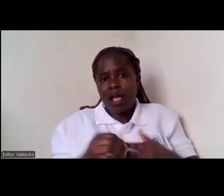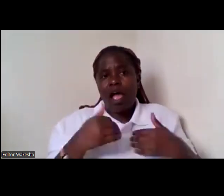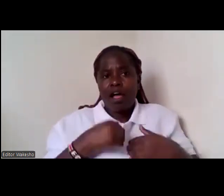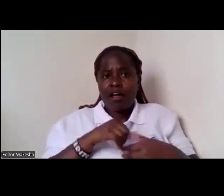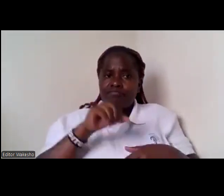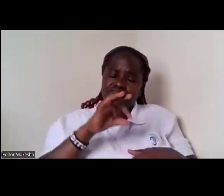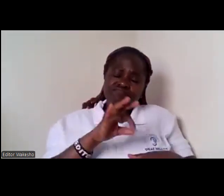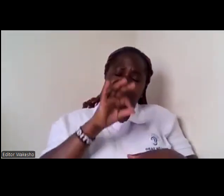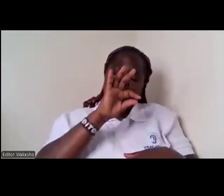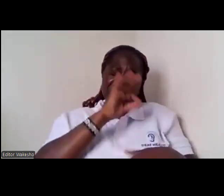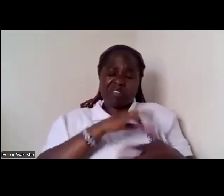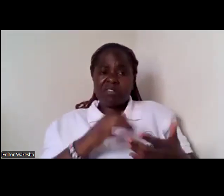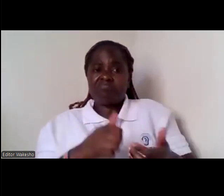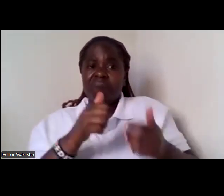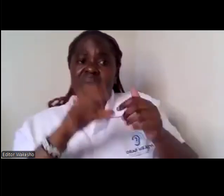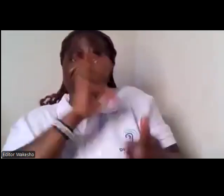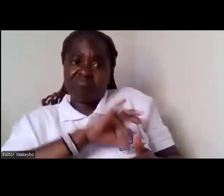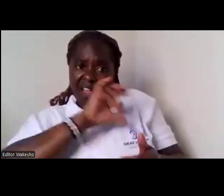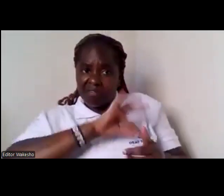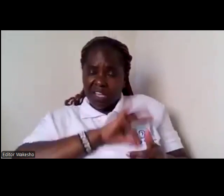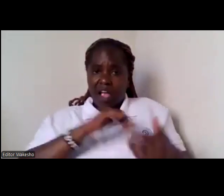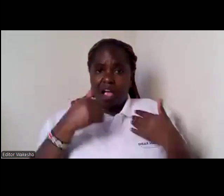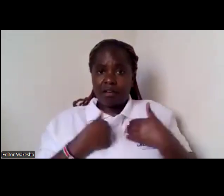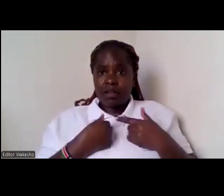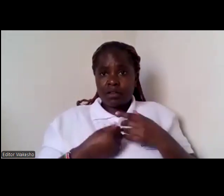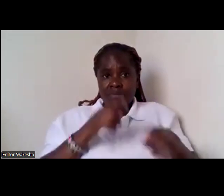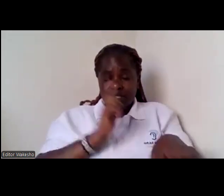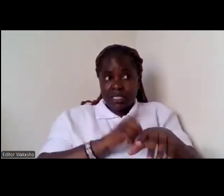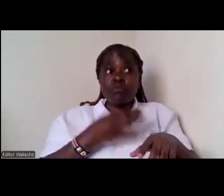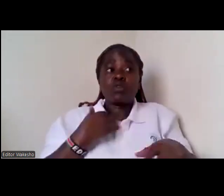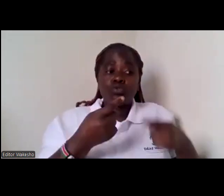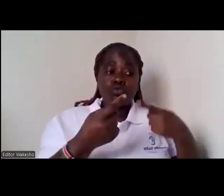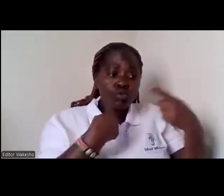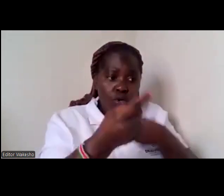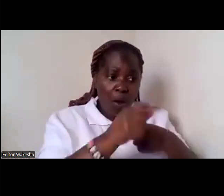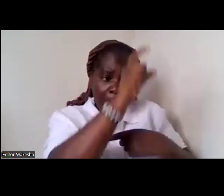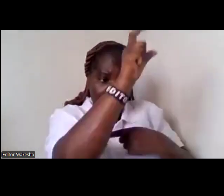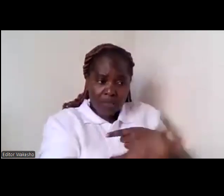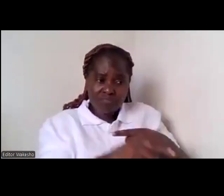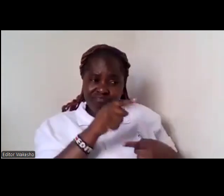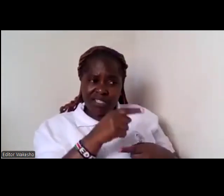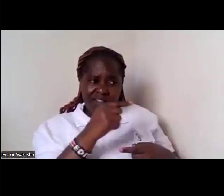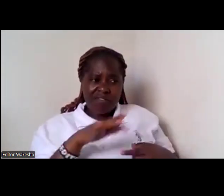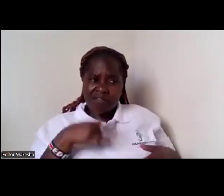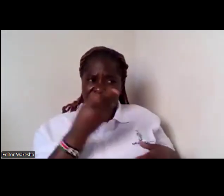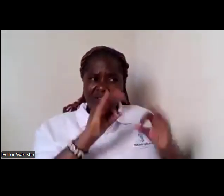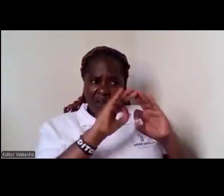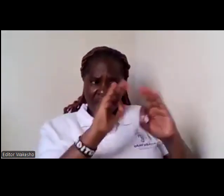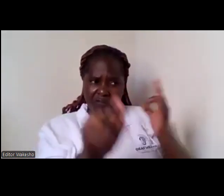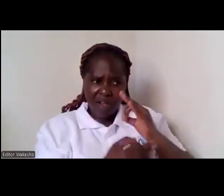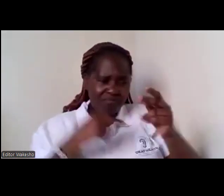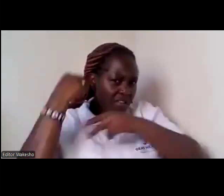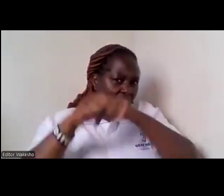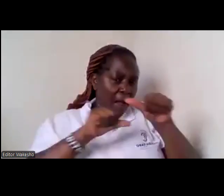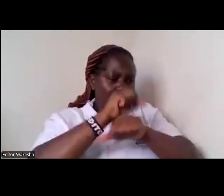example, if you are to talk to a patient and you find out that maybe she has a family history of endometrial